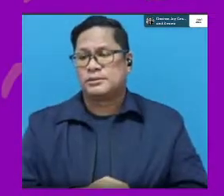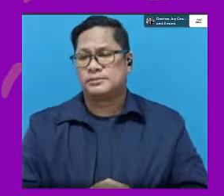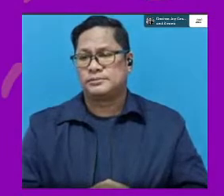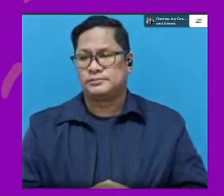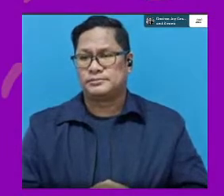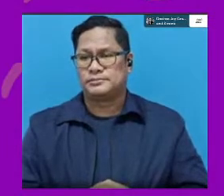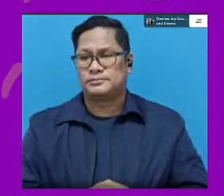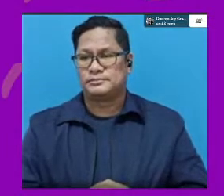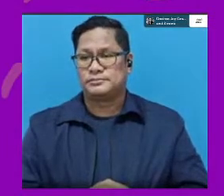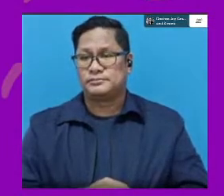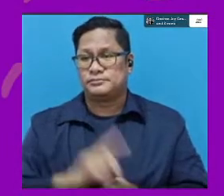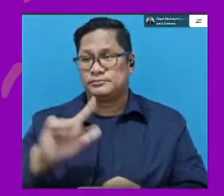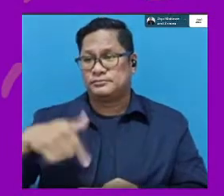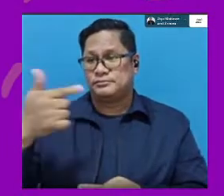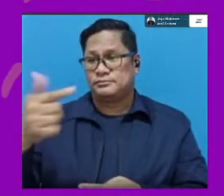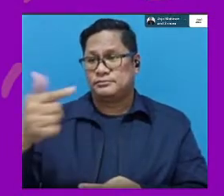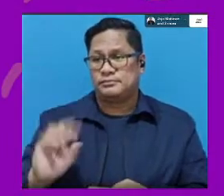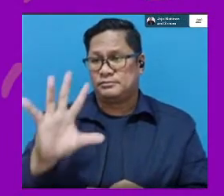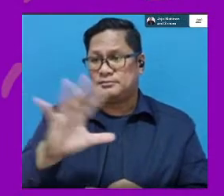Next slide, please.